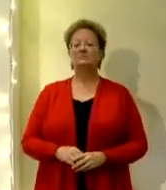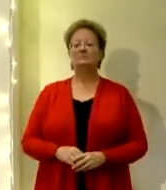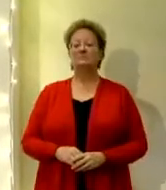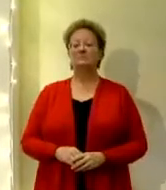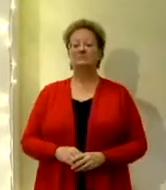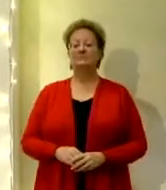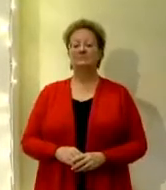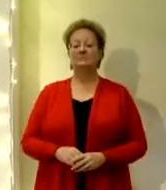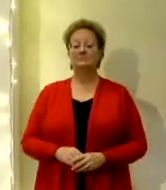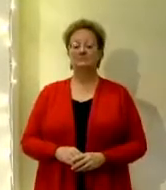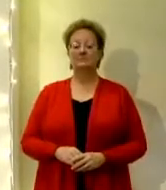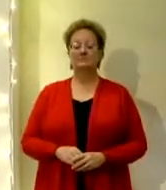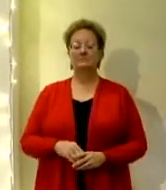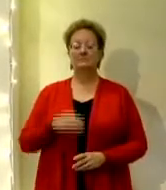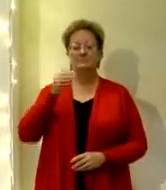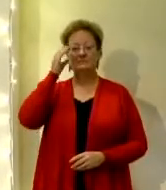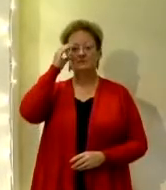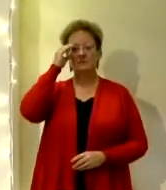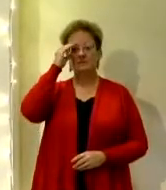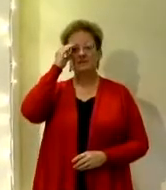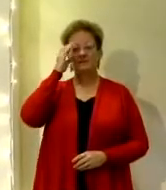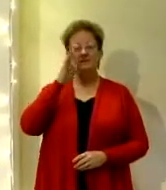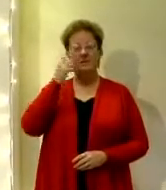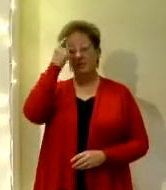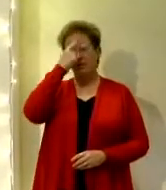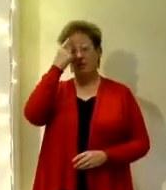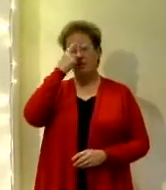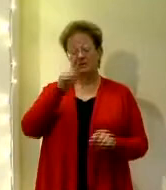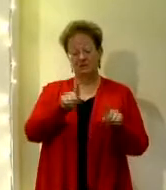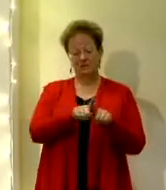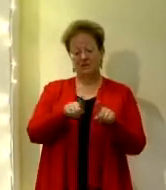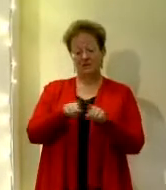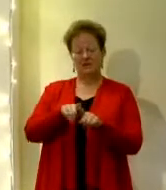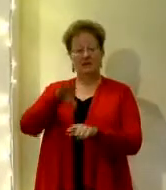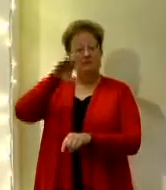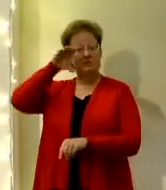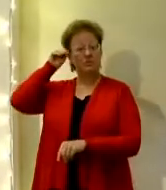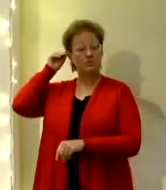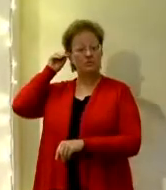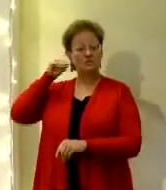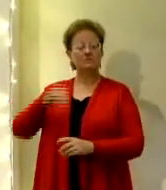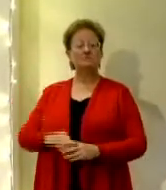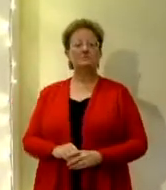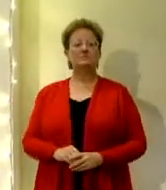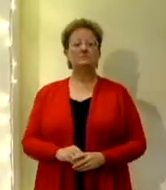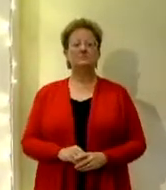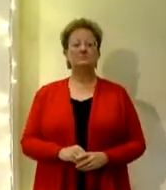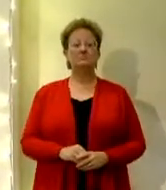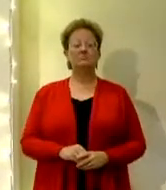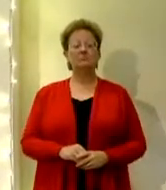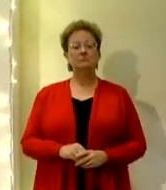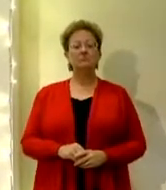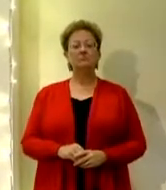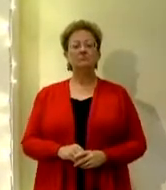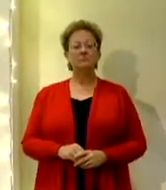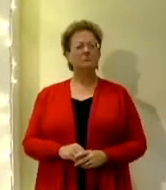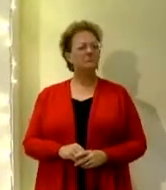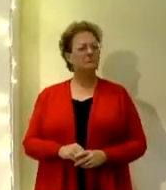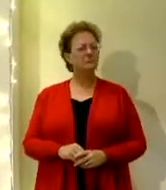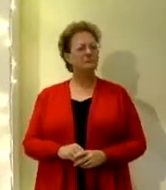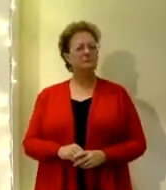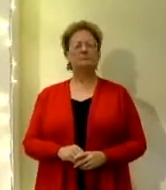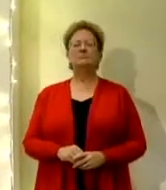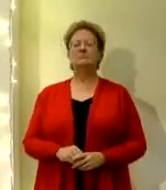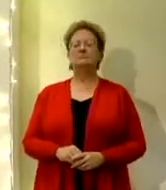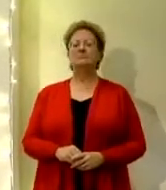And I says, you can relate to Moses. And he said, really? I said, yeah. By the